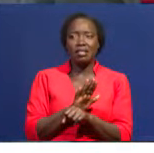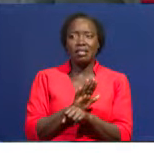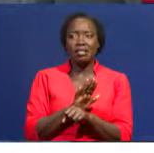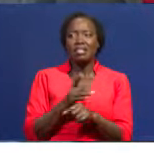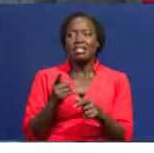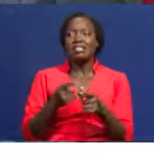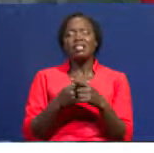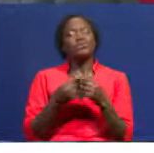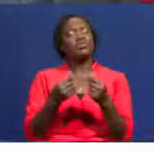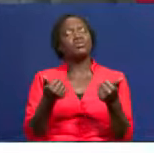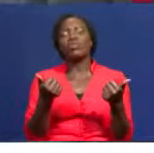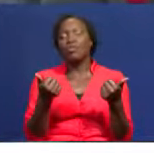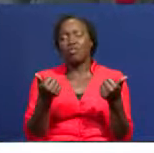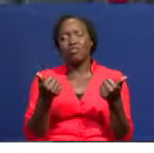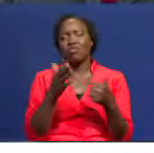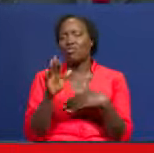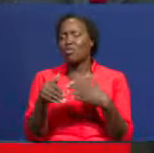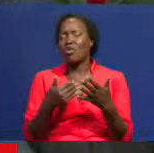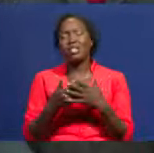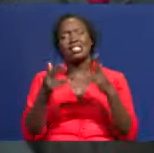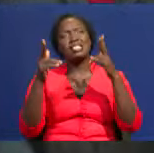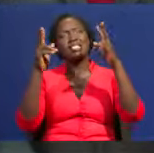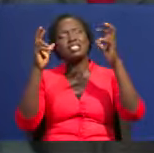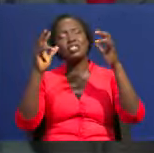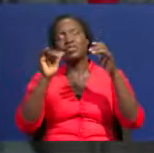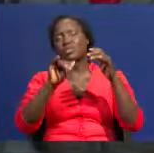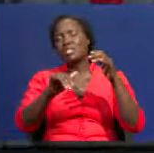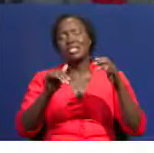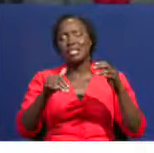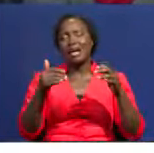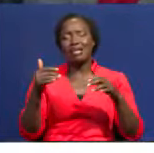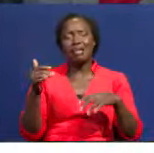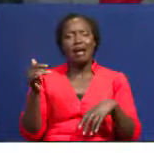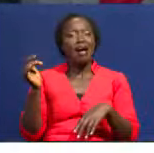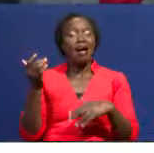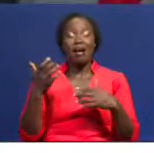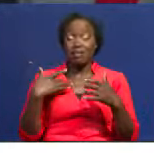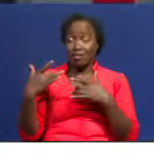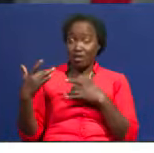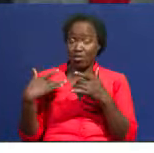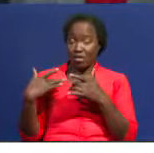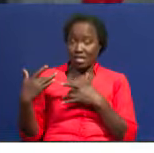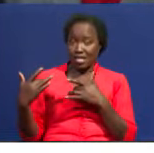you'll be able to address all those issues which these young people are raising.